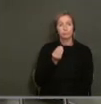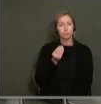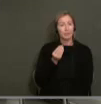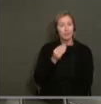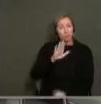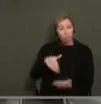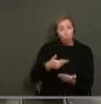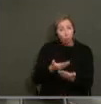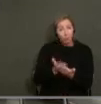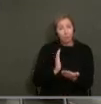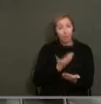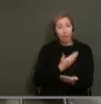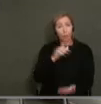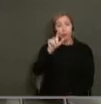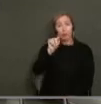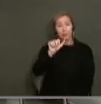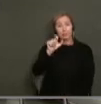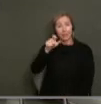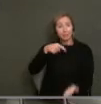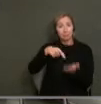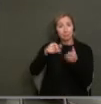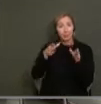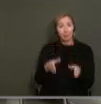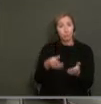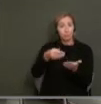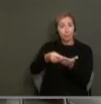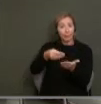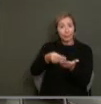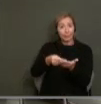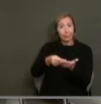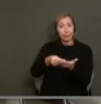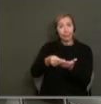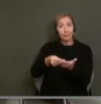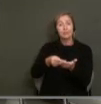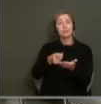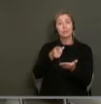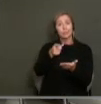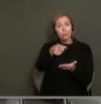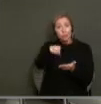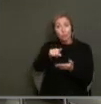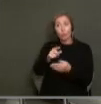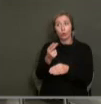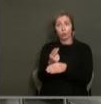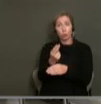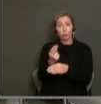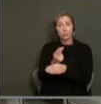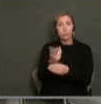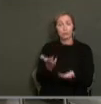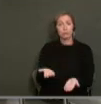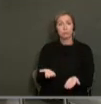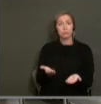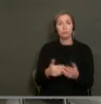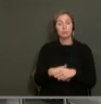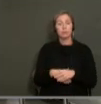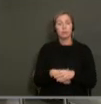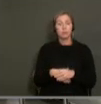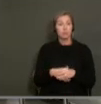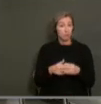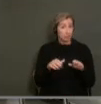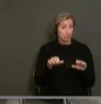our taxpayers' money that you all are using. Ought you to not to give maybe